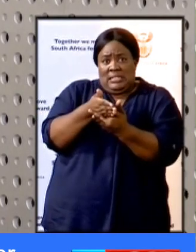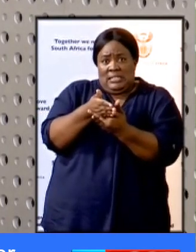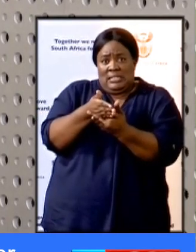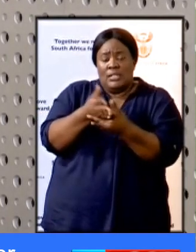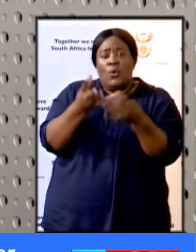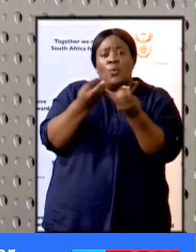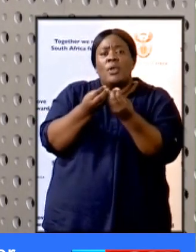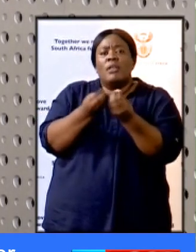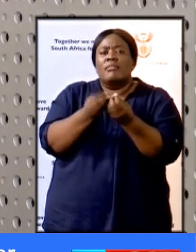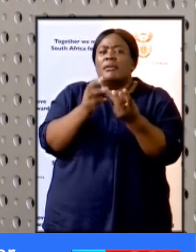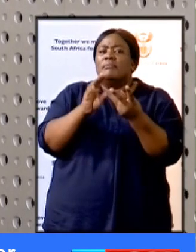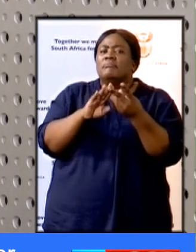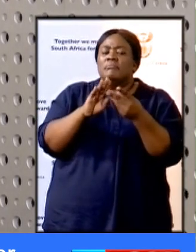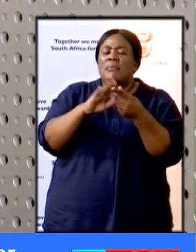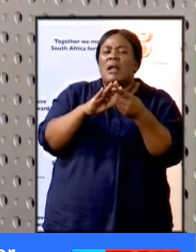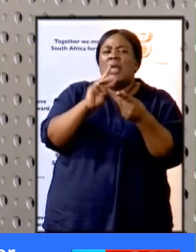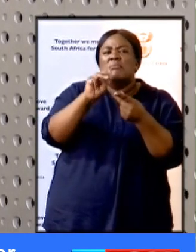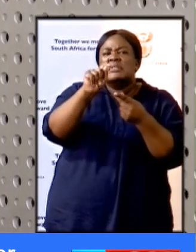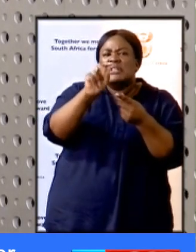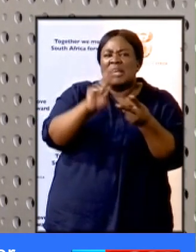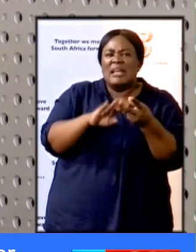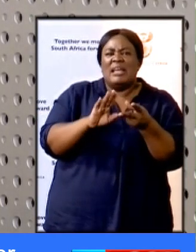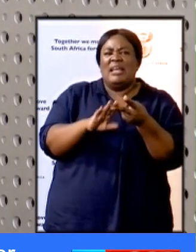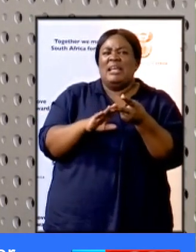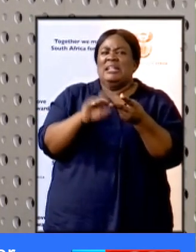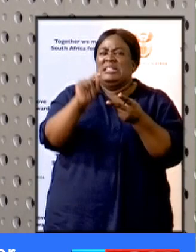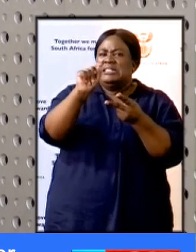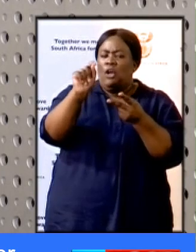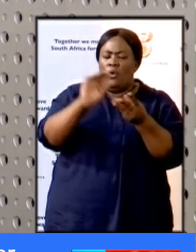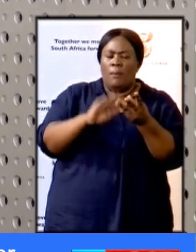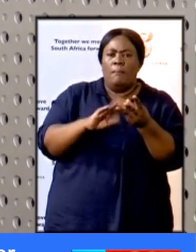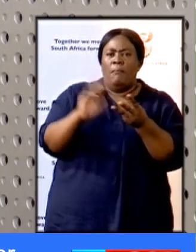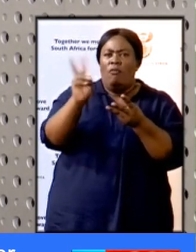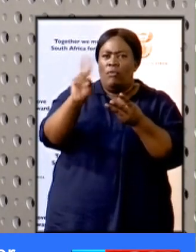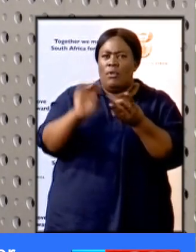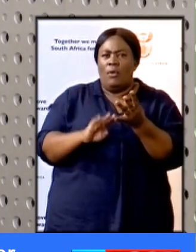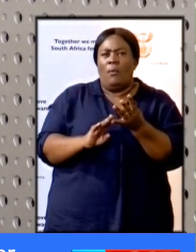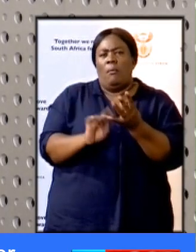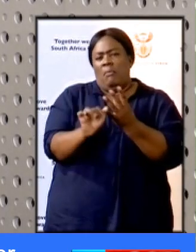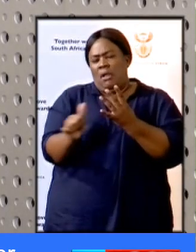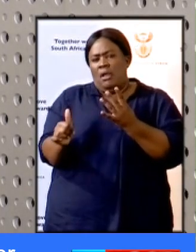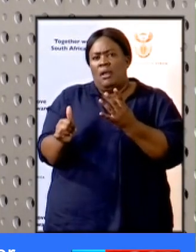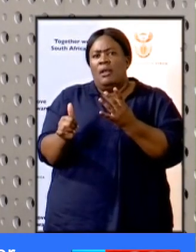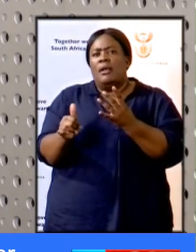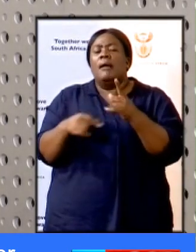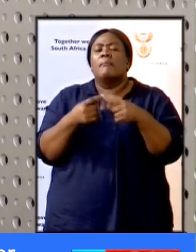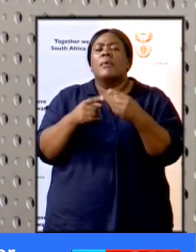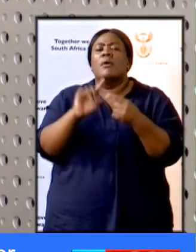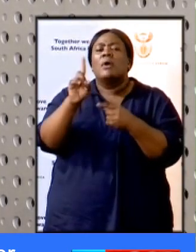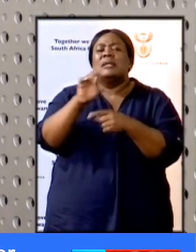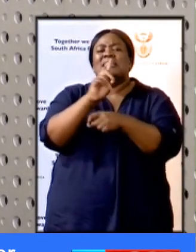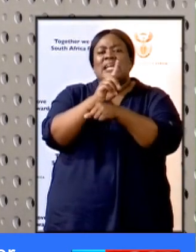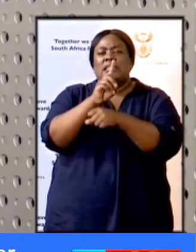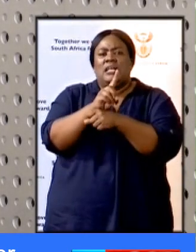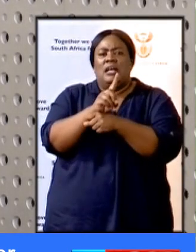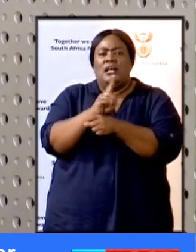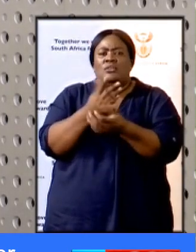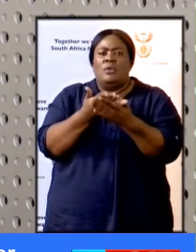major mobile network operators around data and connectivity to support remote